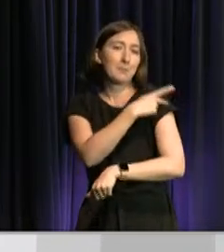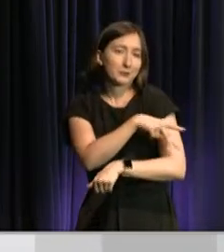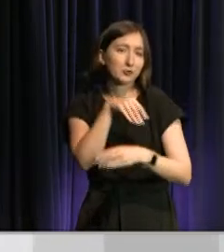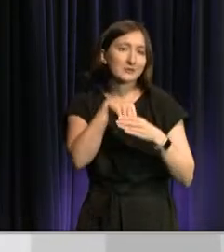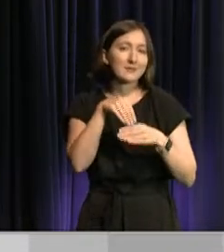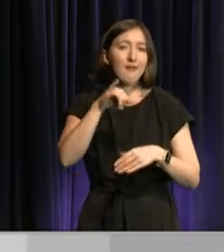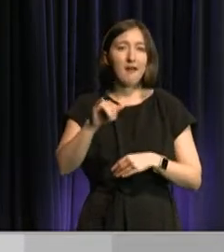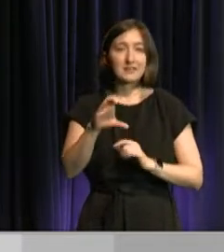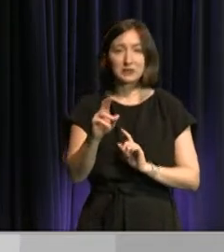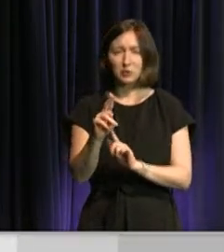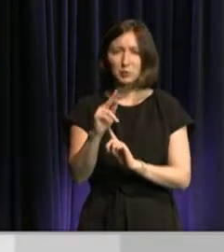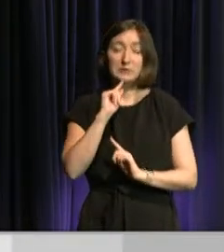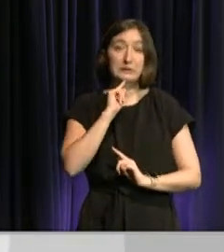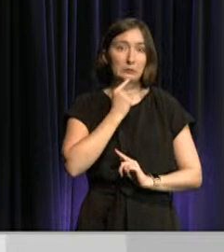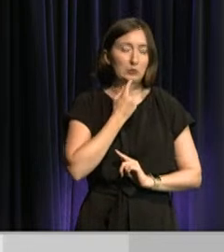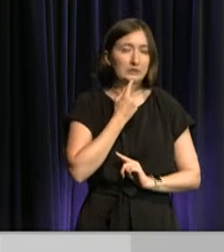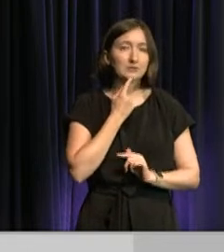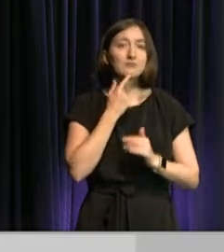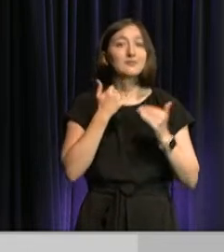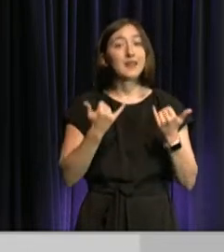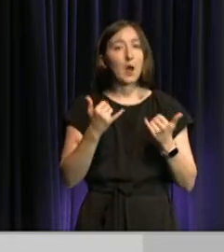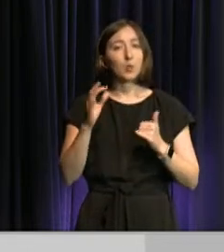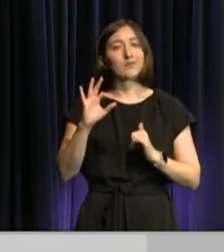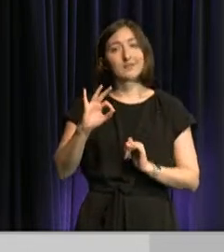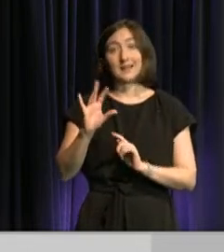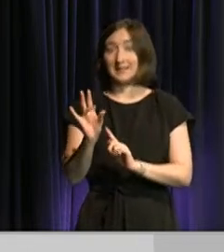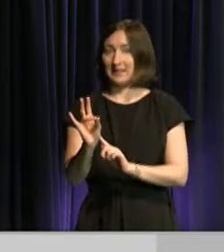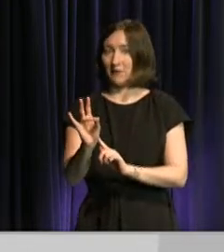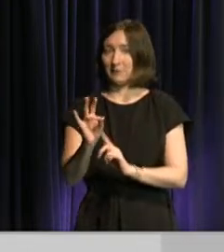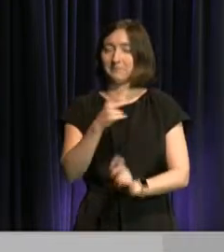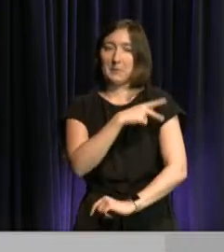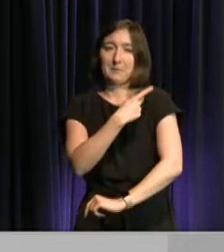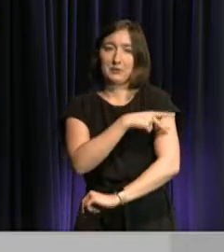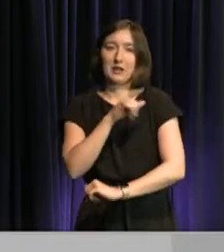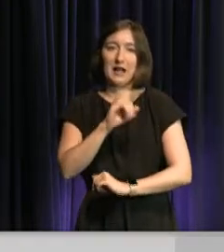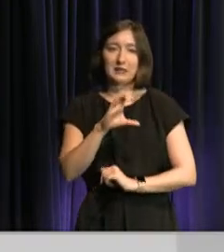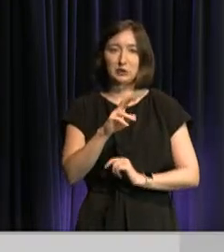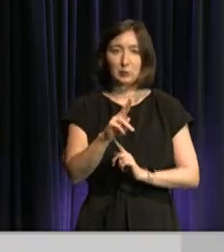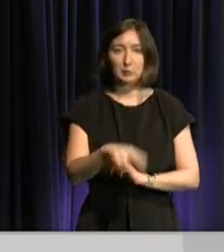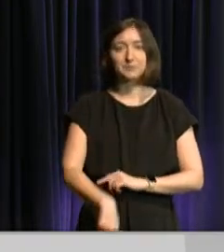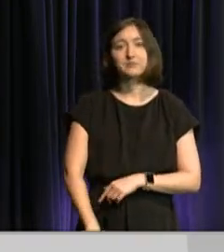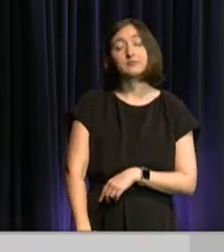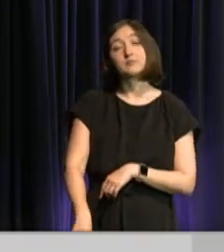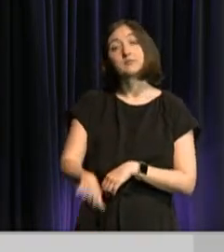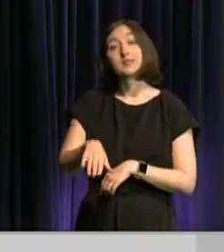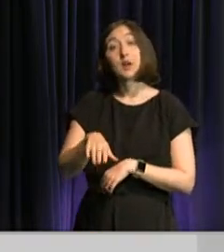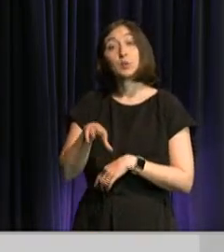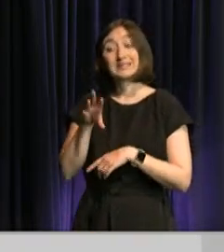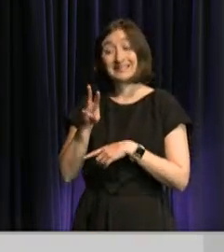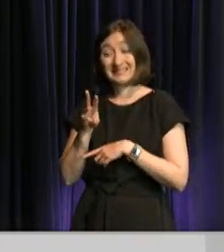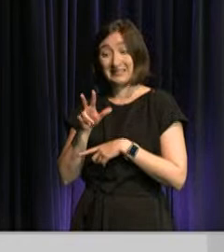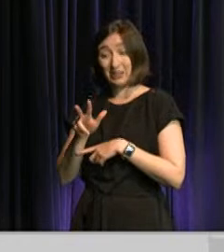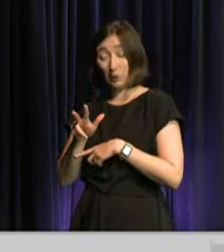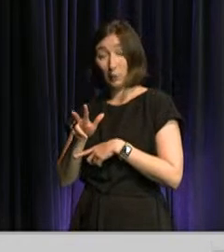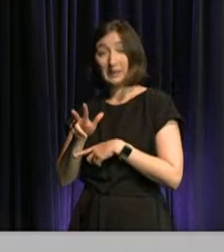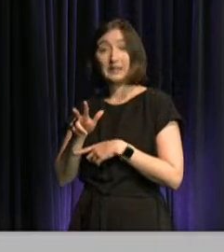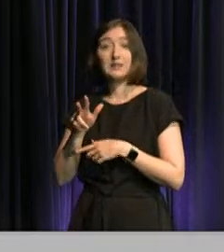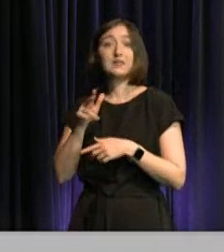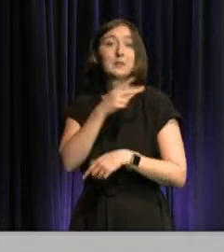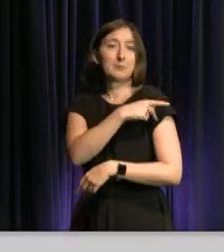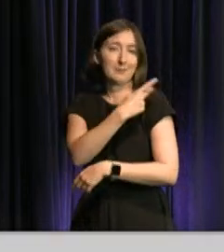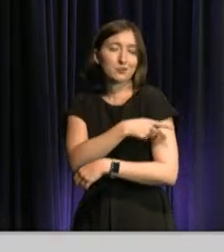evening. There are 35 new admissions over the last 24 hours, and 63 patients this evening are on ventilators